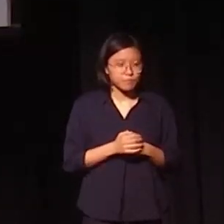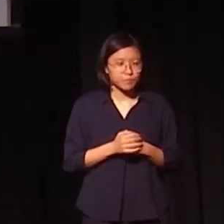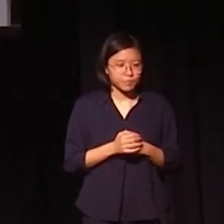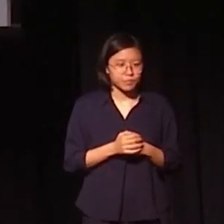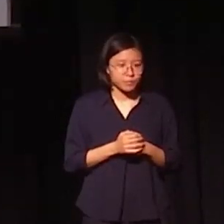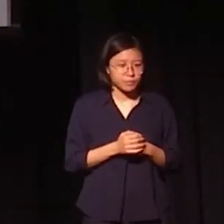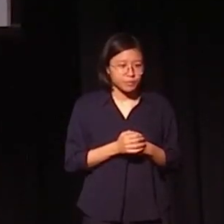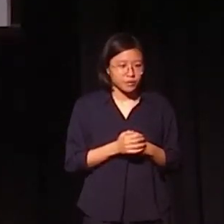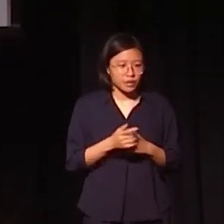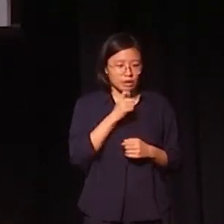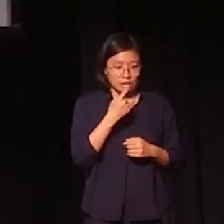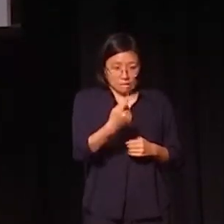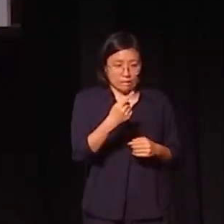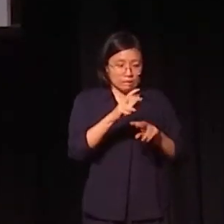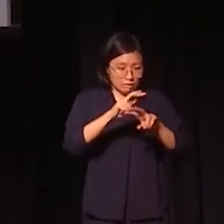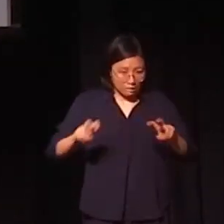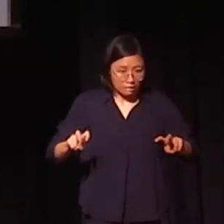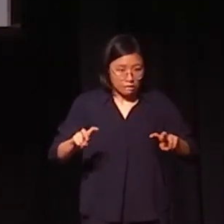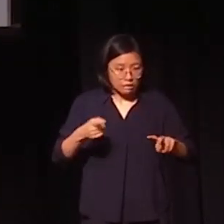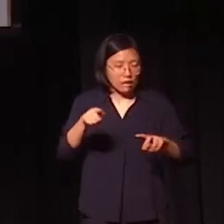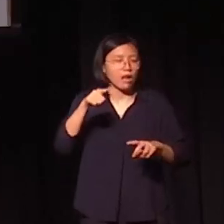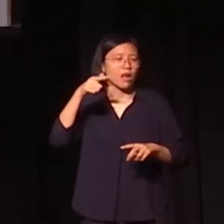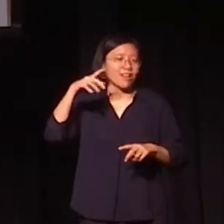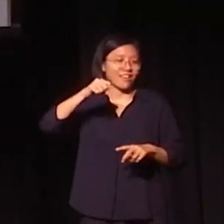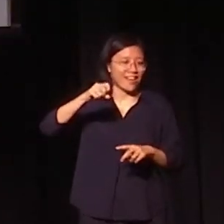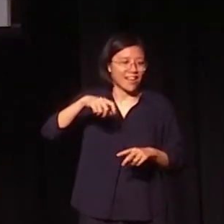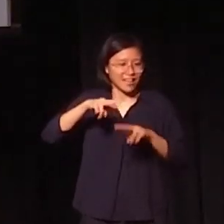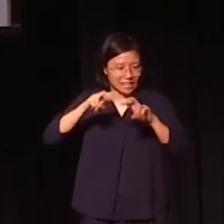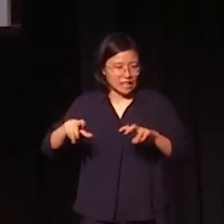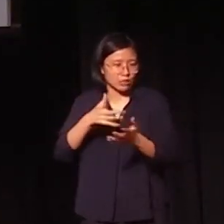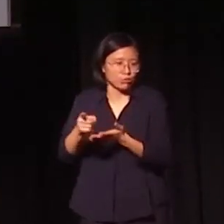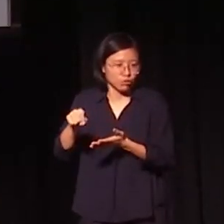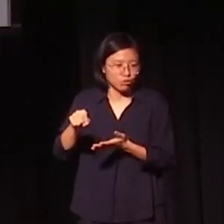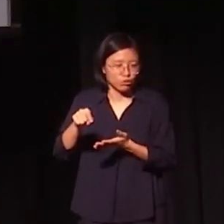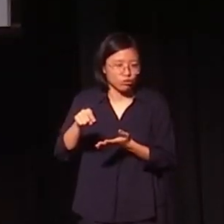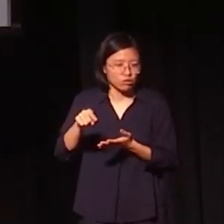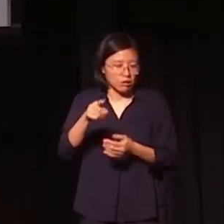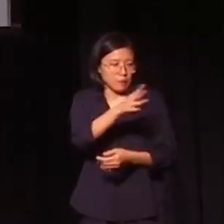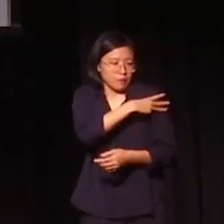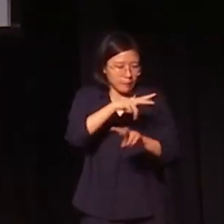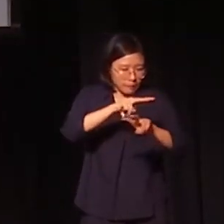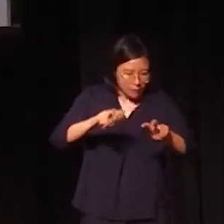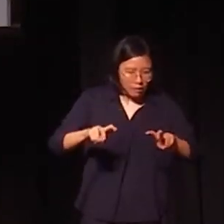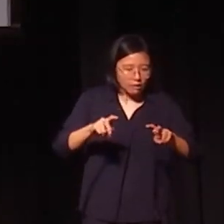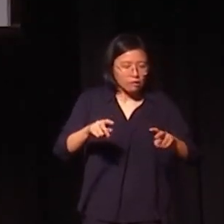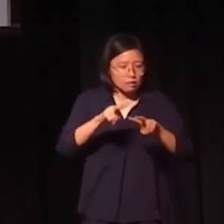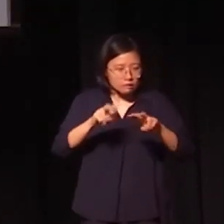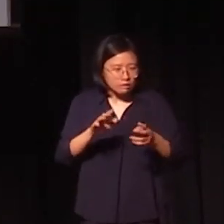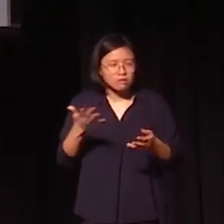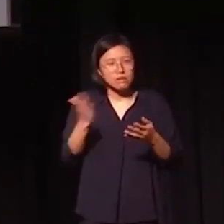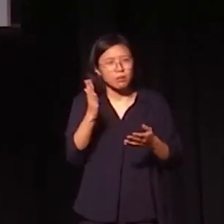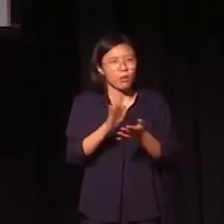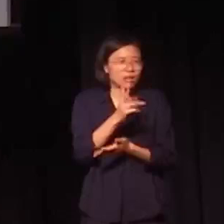field is a woman called Deborah Russell, who's based in Canada, and her early PhD work, more than 20 years ago, 25 years